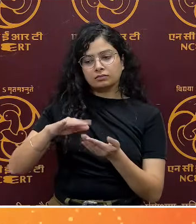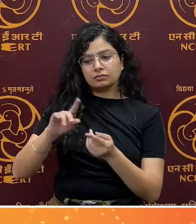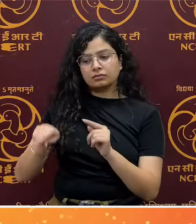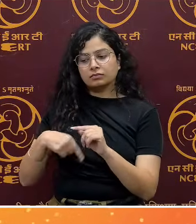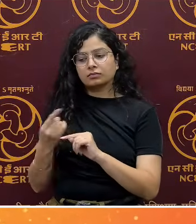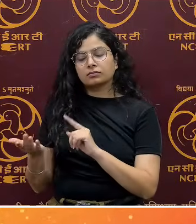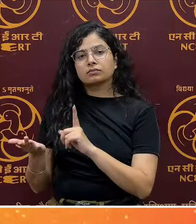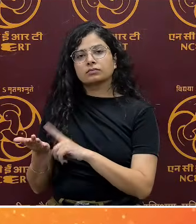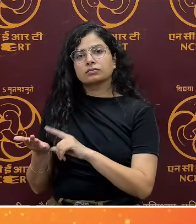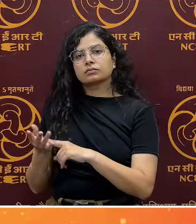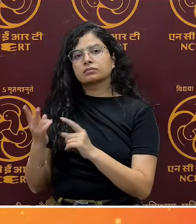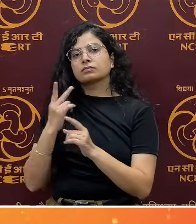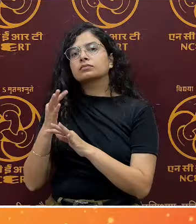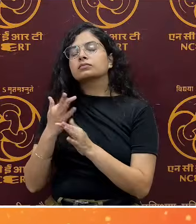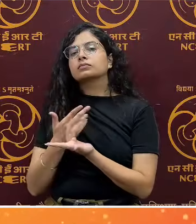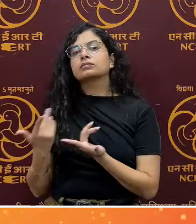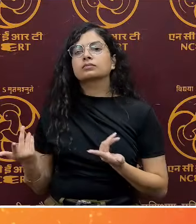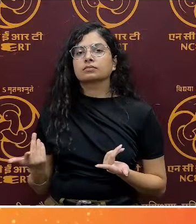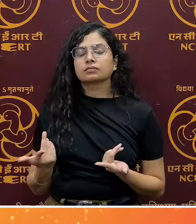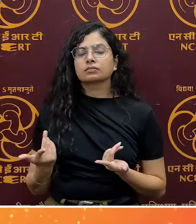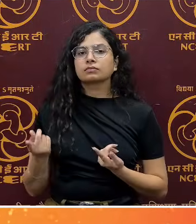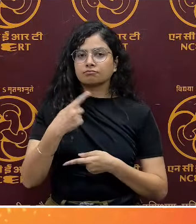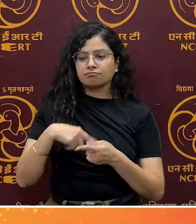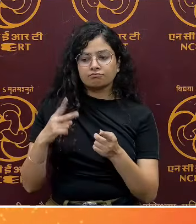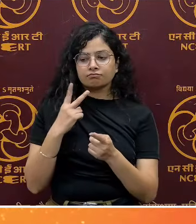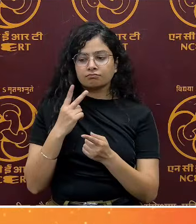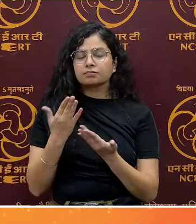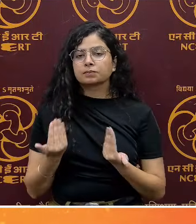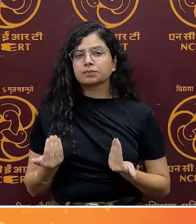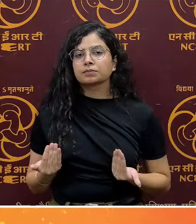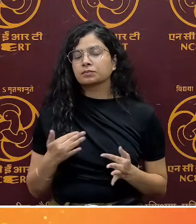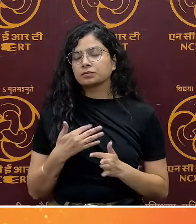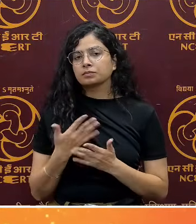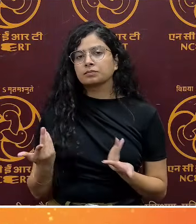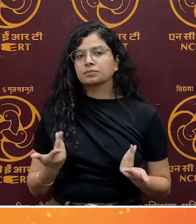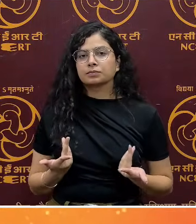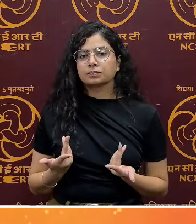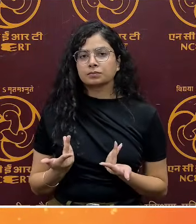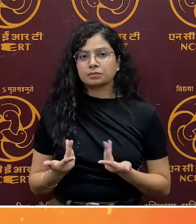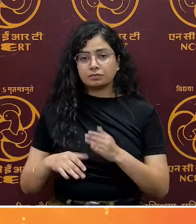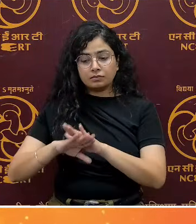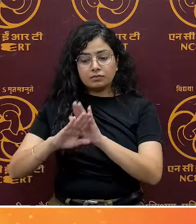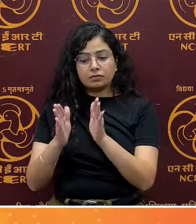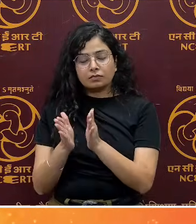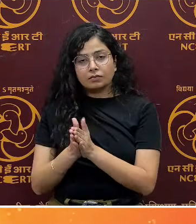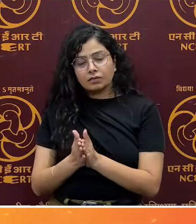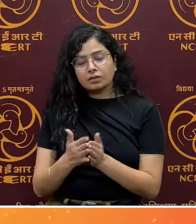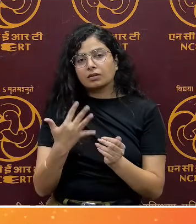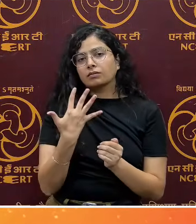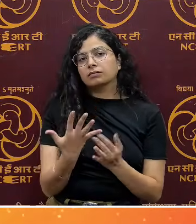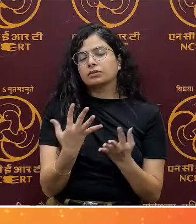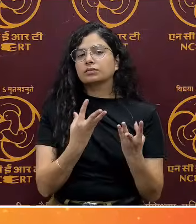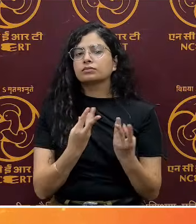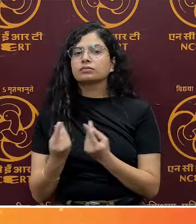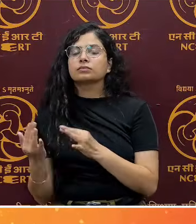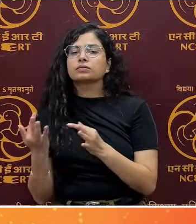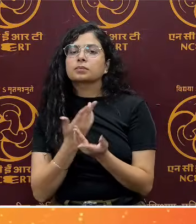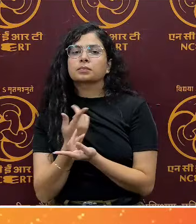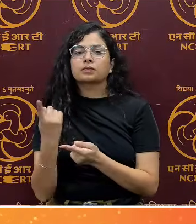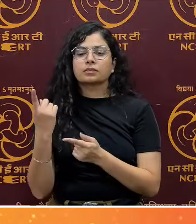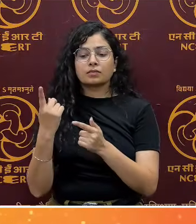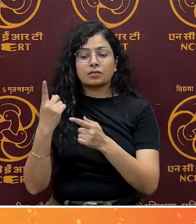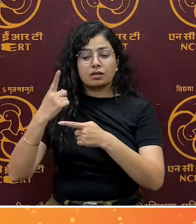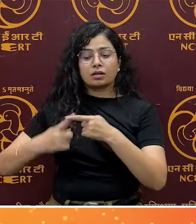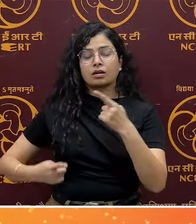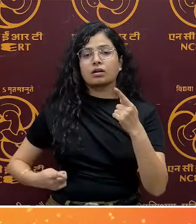looks like what you can see. Observe here, what is the sum of the 5 numbers? It is half of